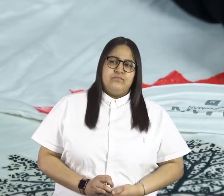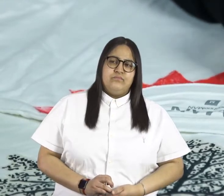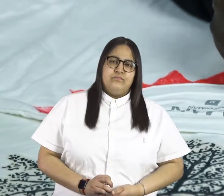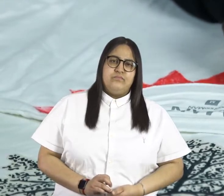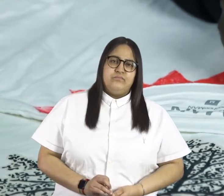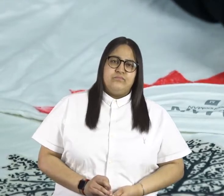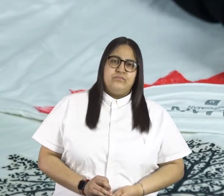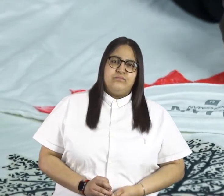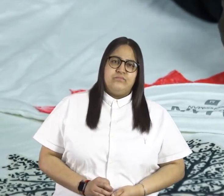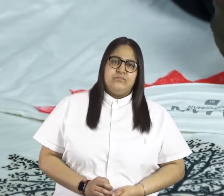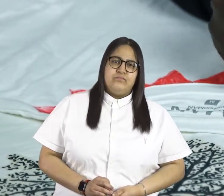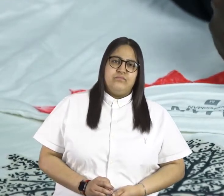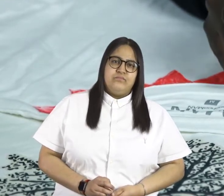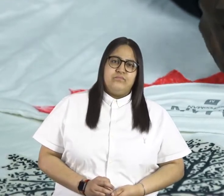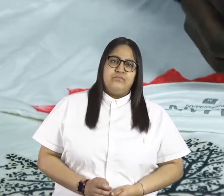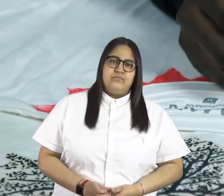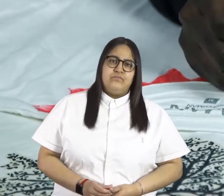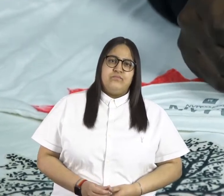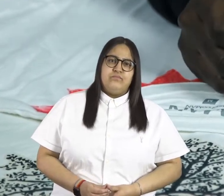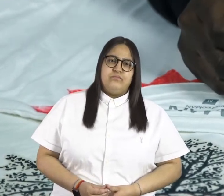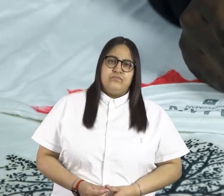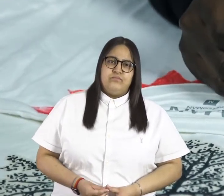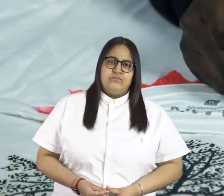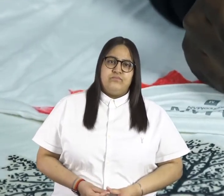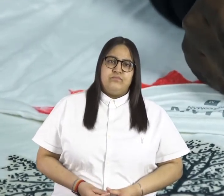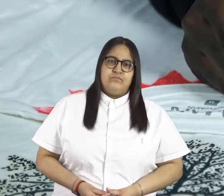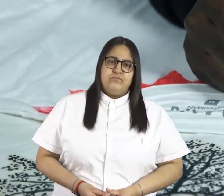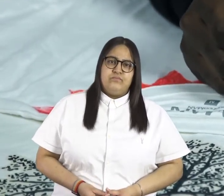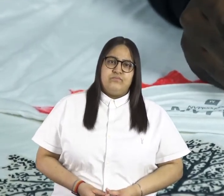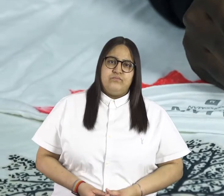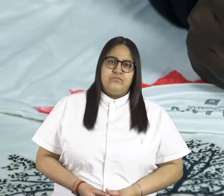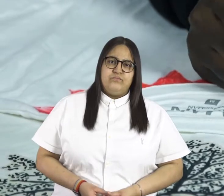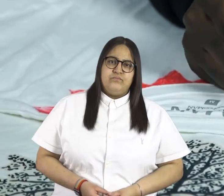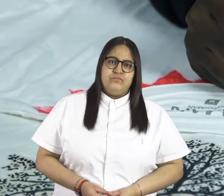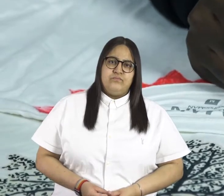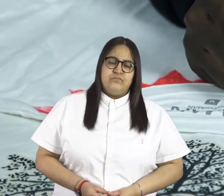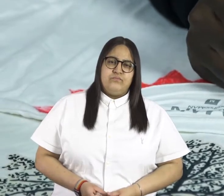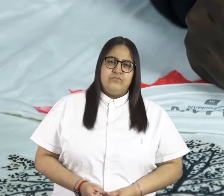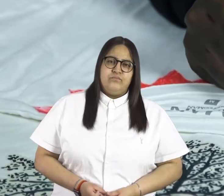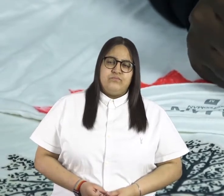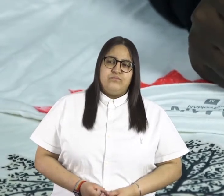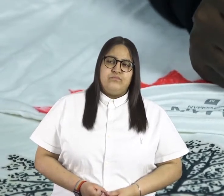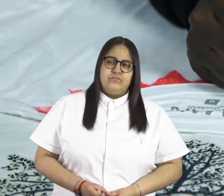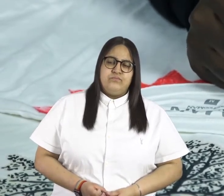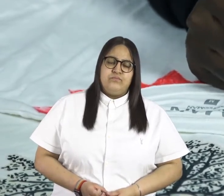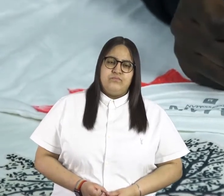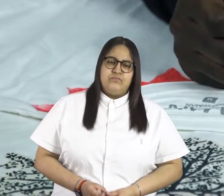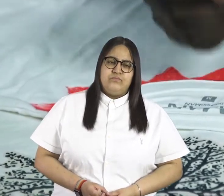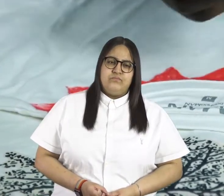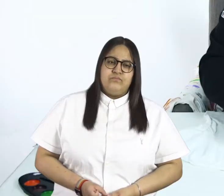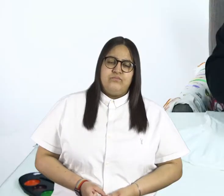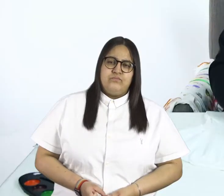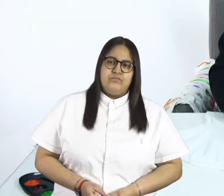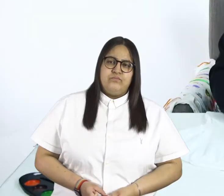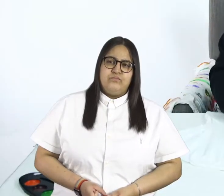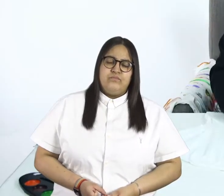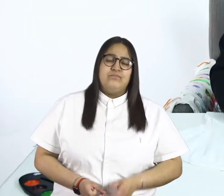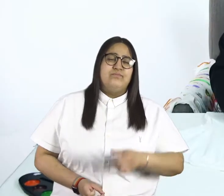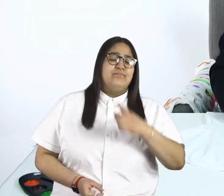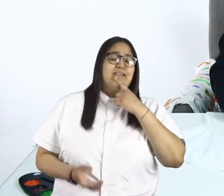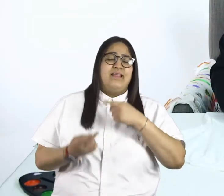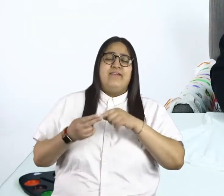and whatnot. So don't worry about making little smudges and stuff. That's the whole aim of being